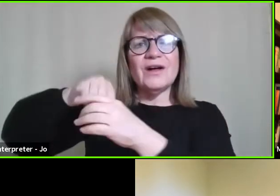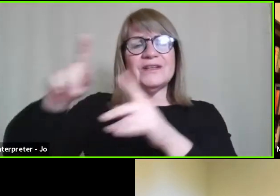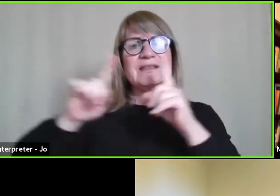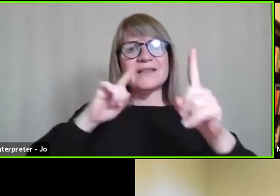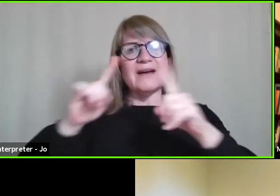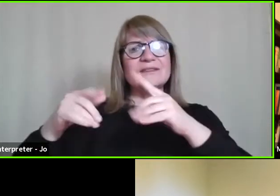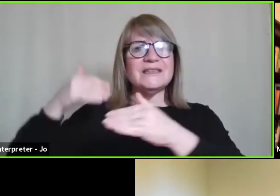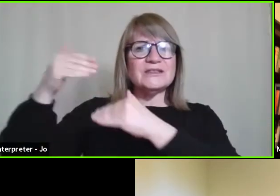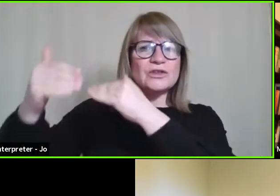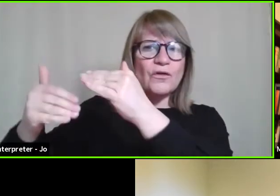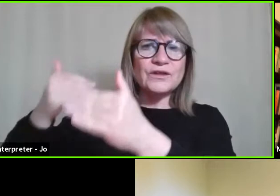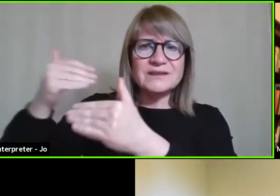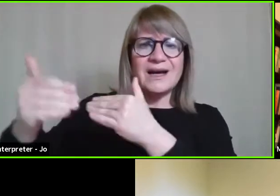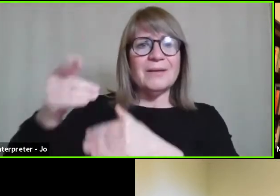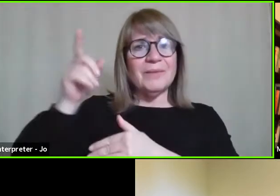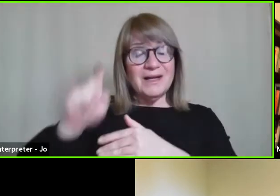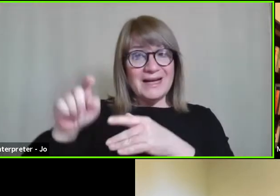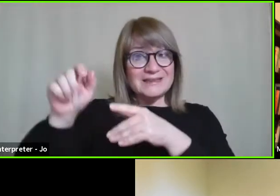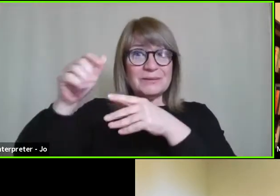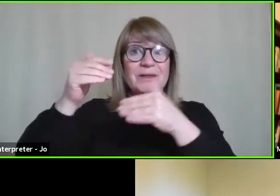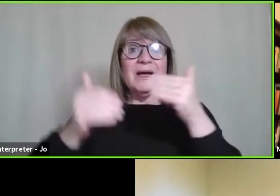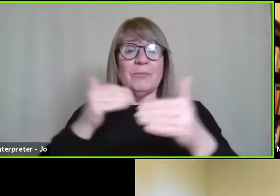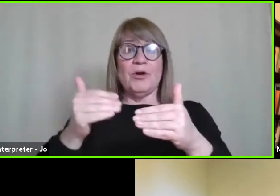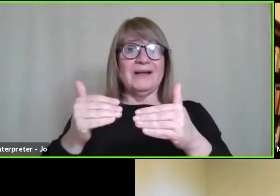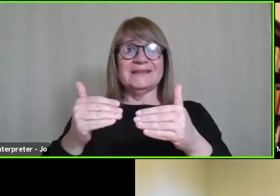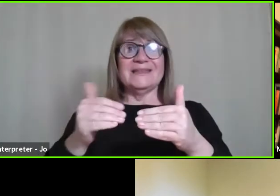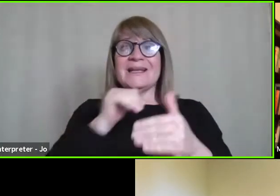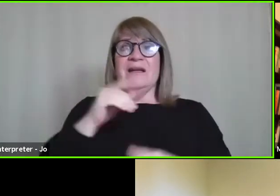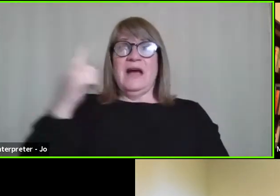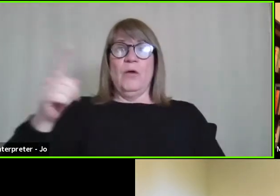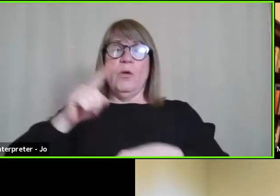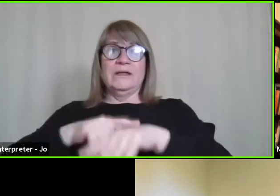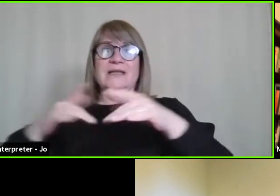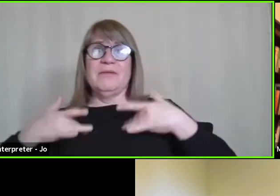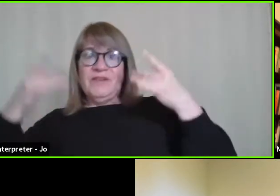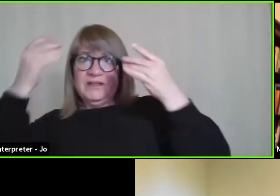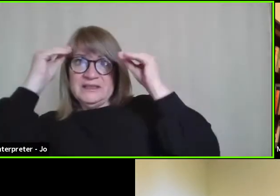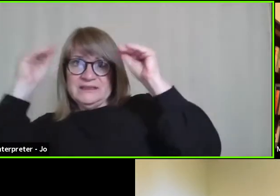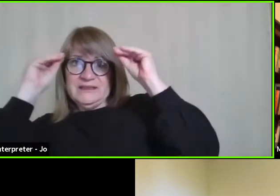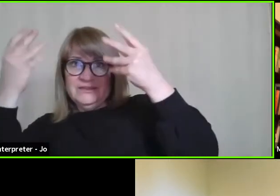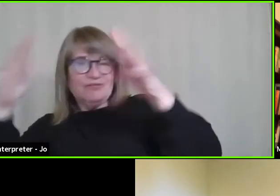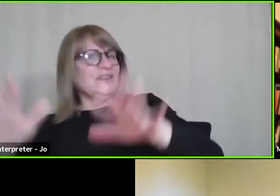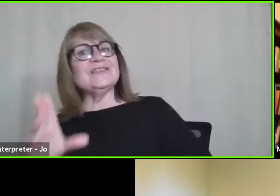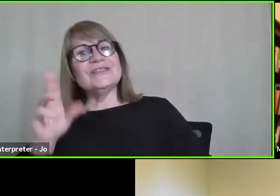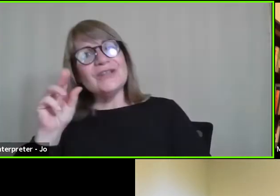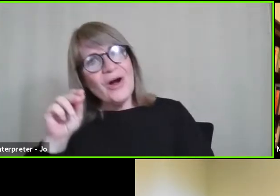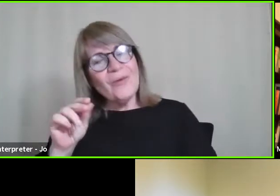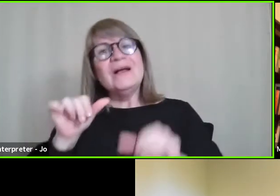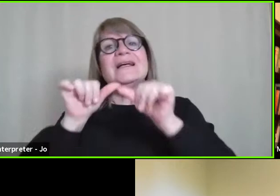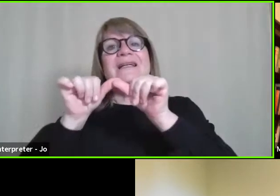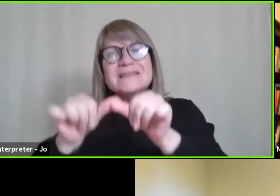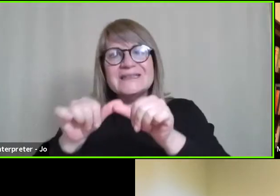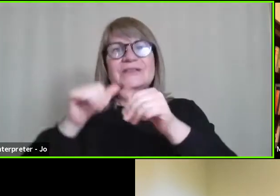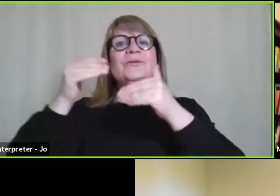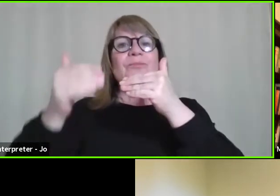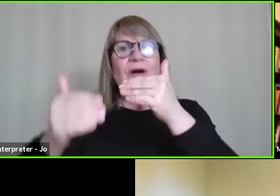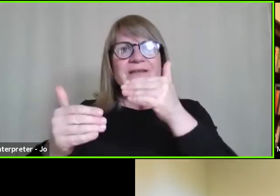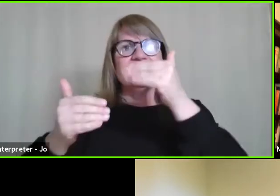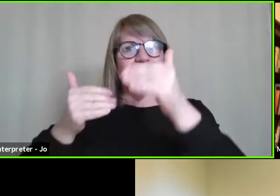time so it has to be a process rather than an event they actually normalize interrogation